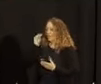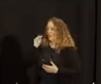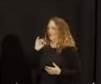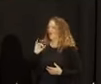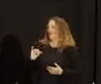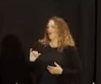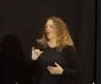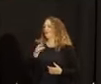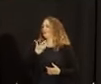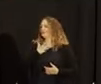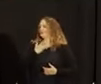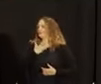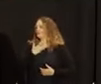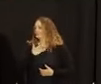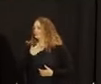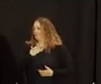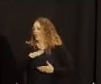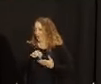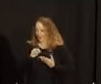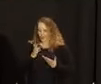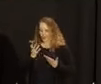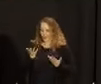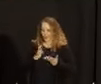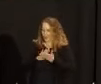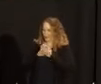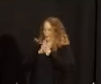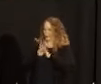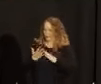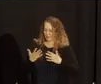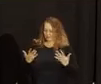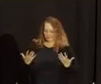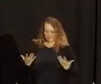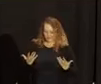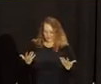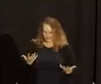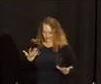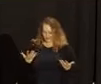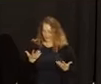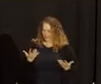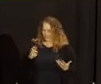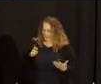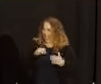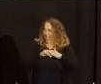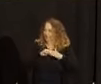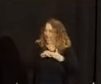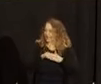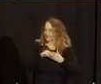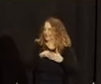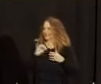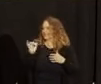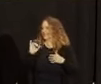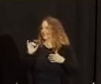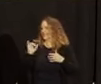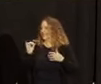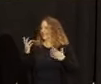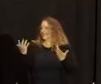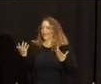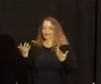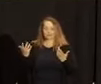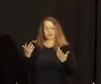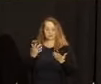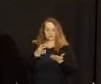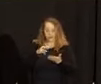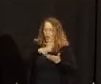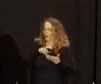parents learn what it means to need access to things like ramps or a screen reader